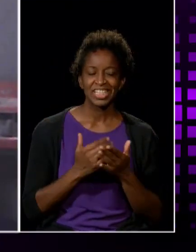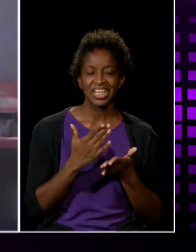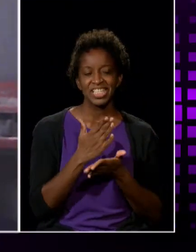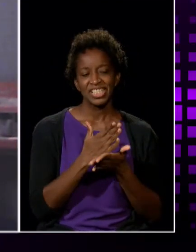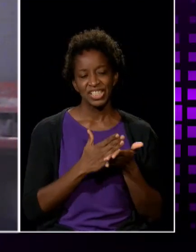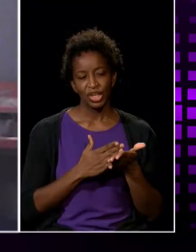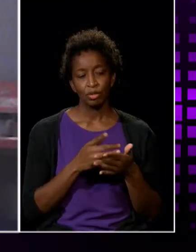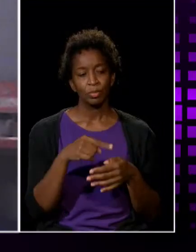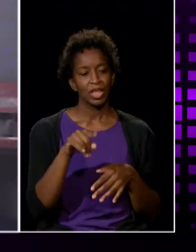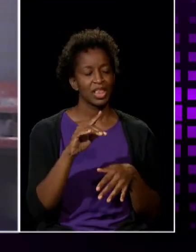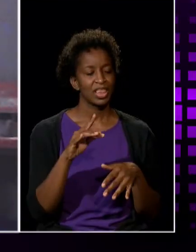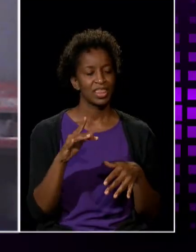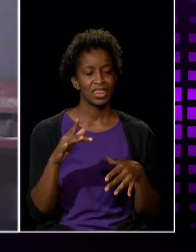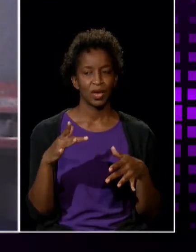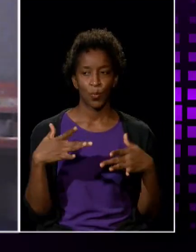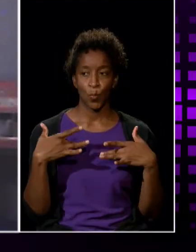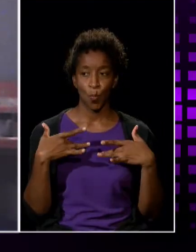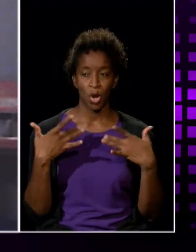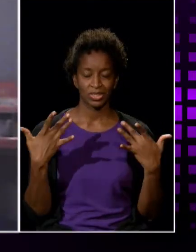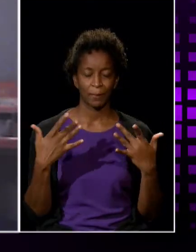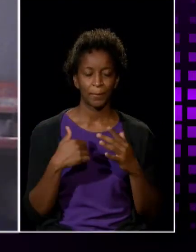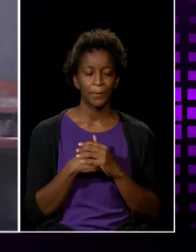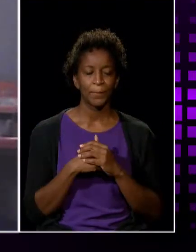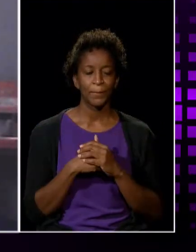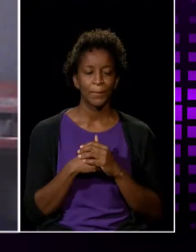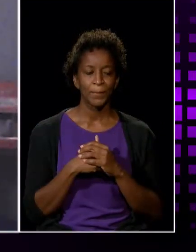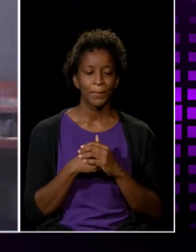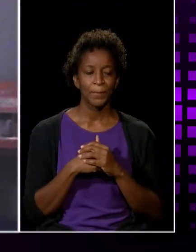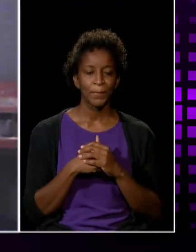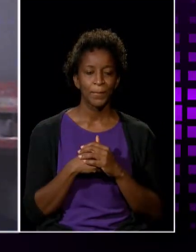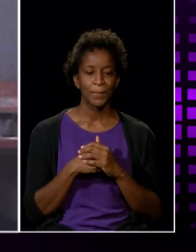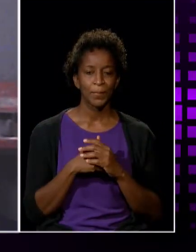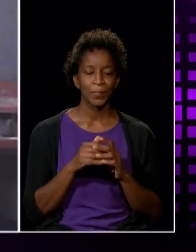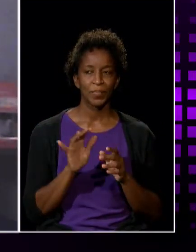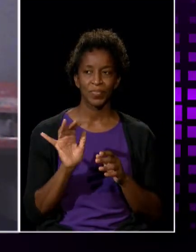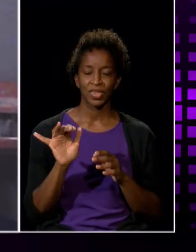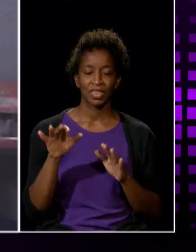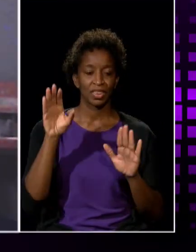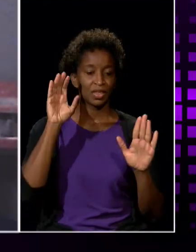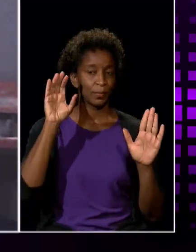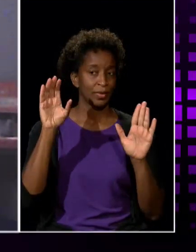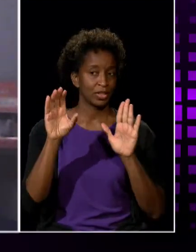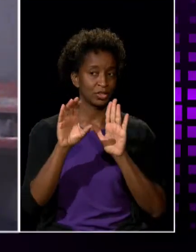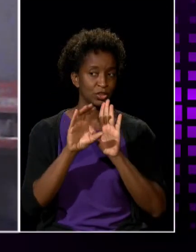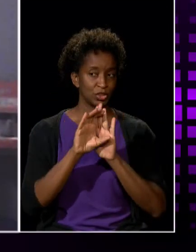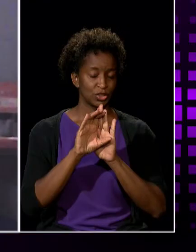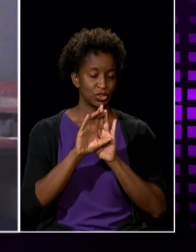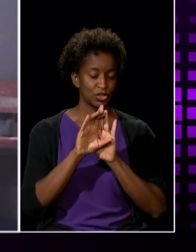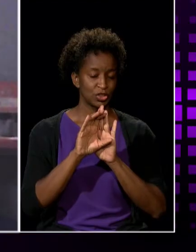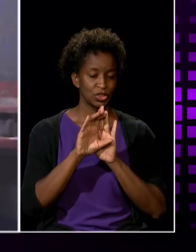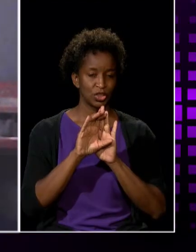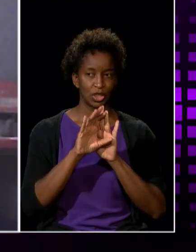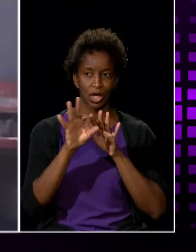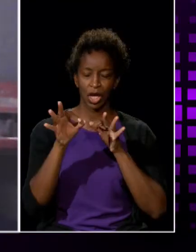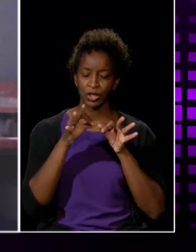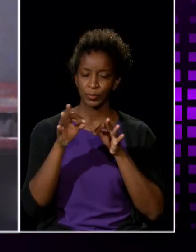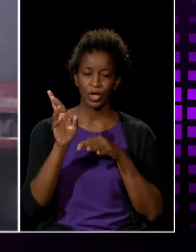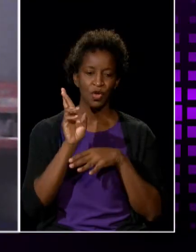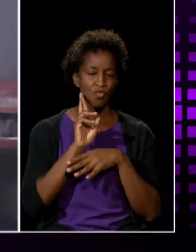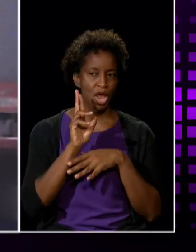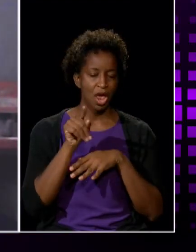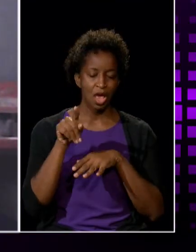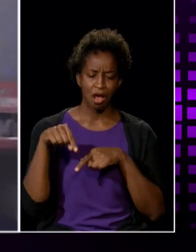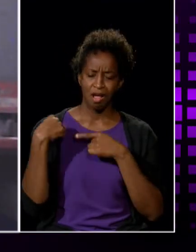on WhatsApp, we've seen the circulation of the image where they had a list of things that Rihanna has done for Barbados. So what are